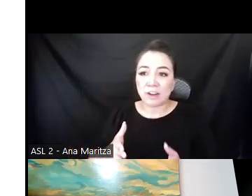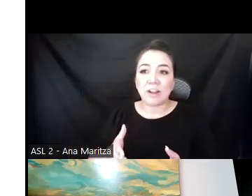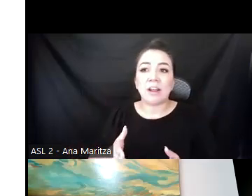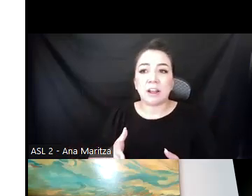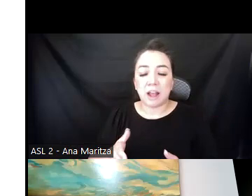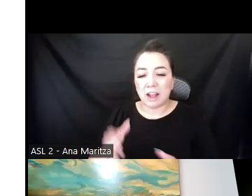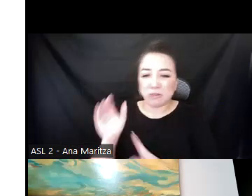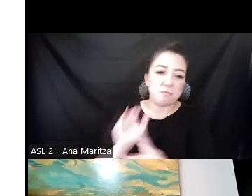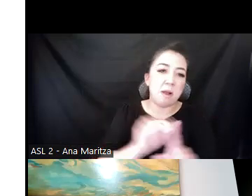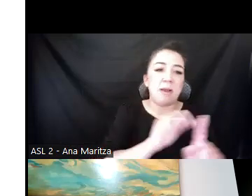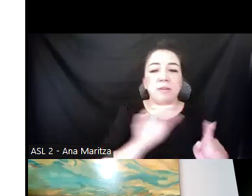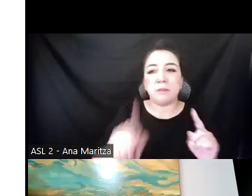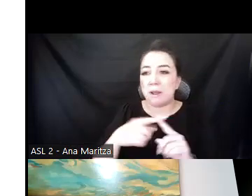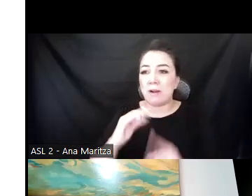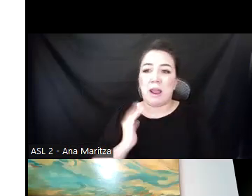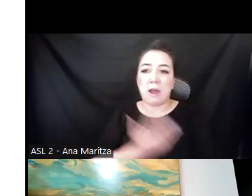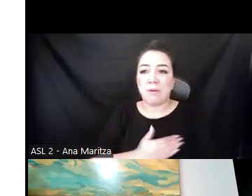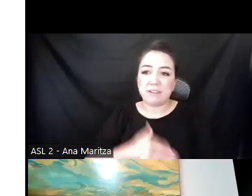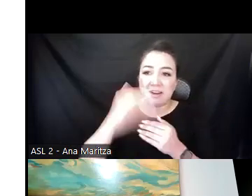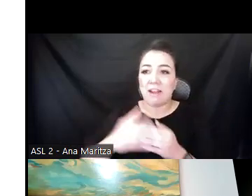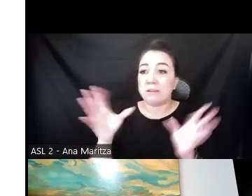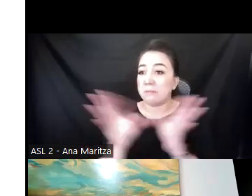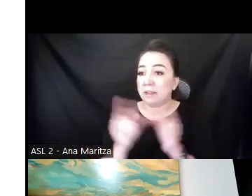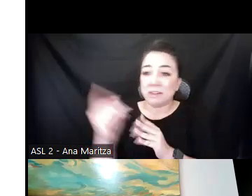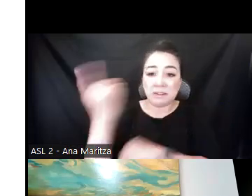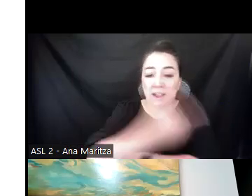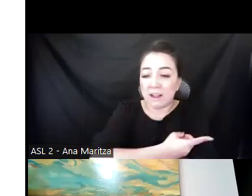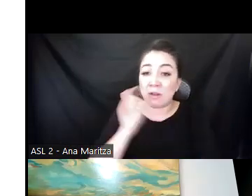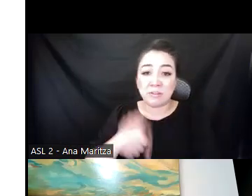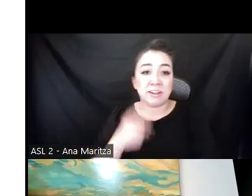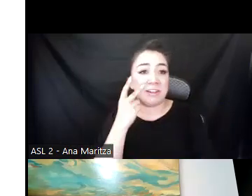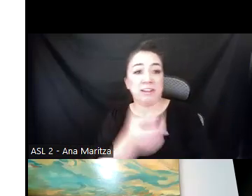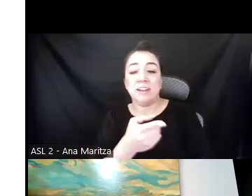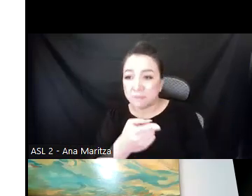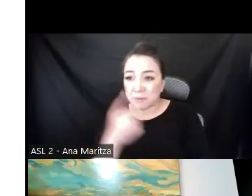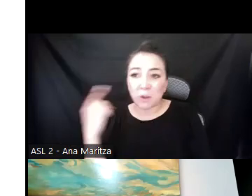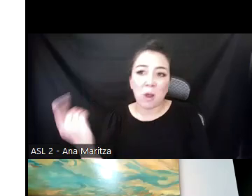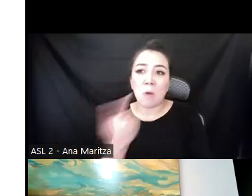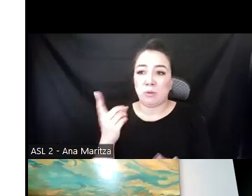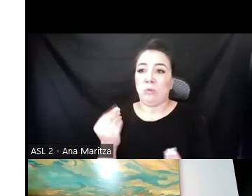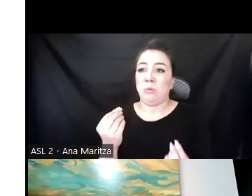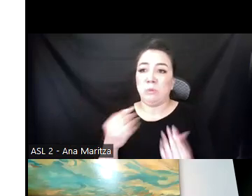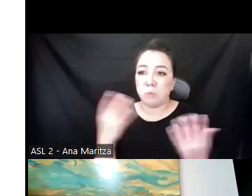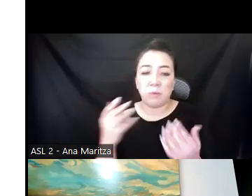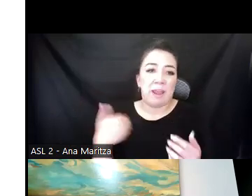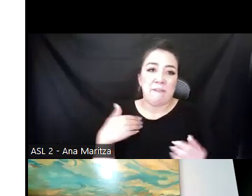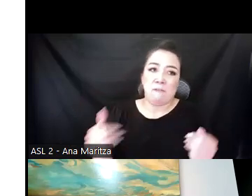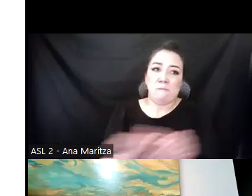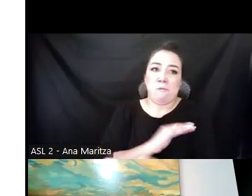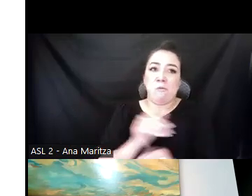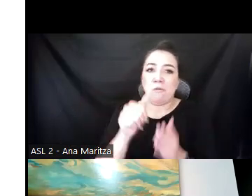reminders about our next meeting date. So as you can see, as we always do, we have a very full